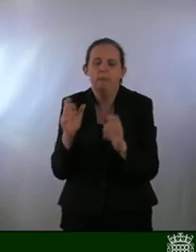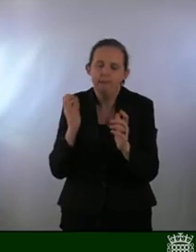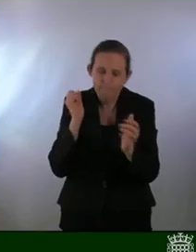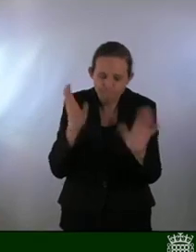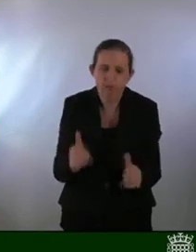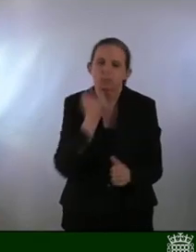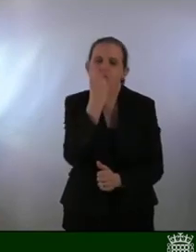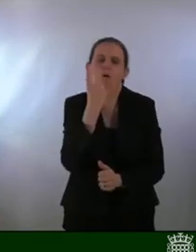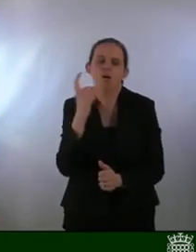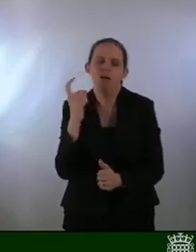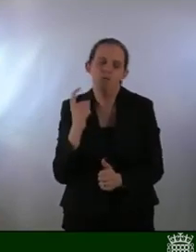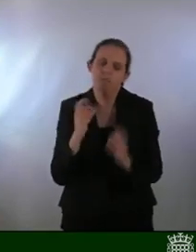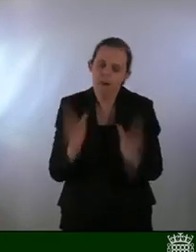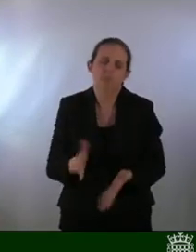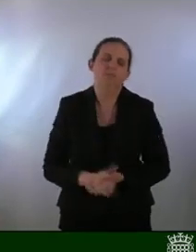first.